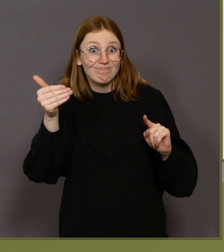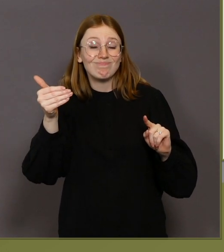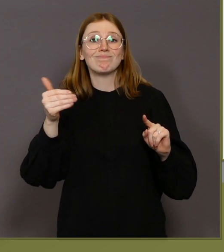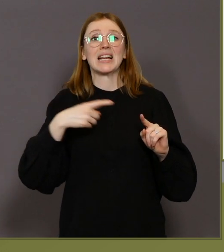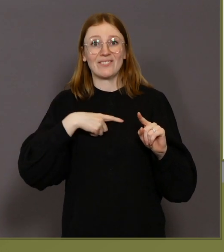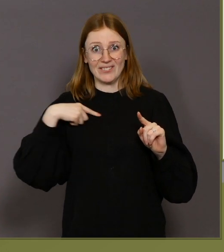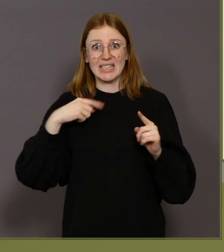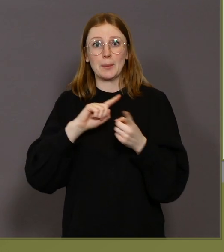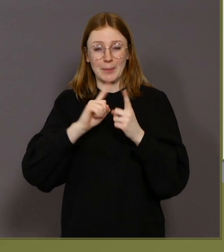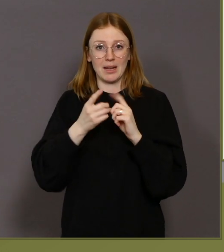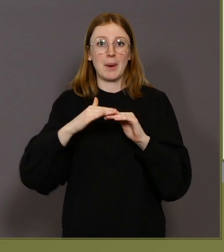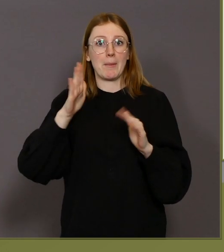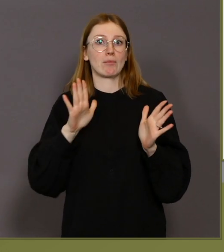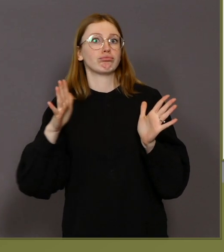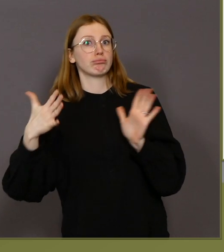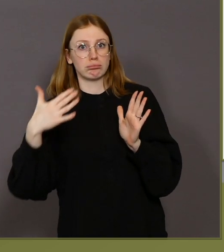them.